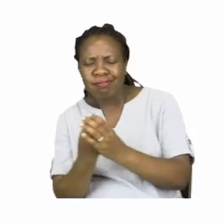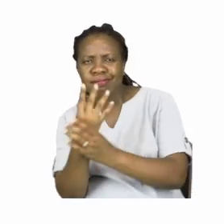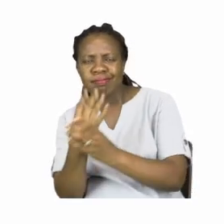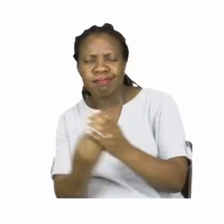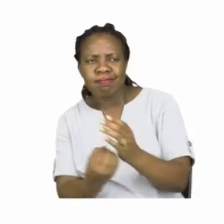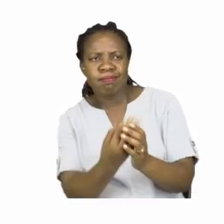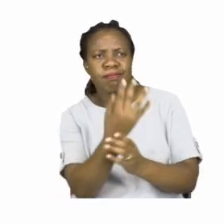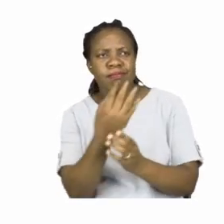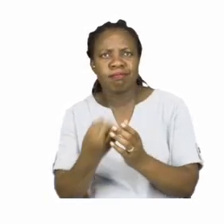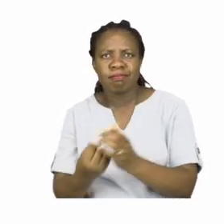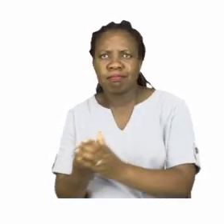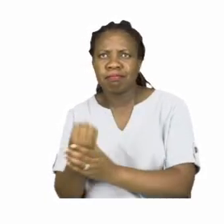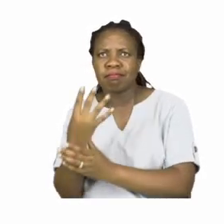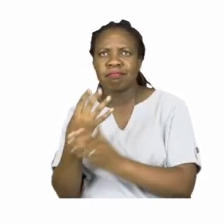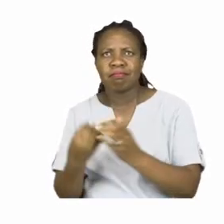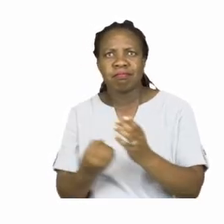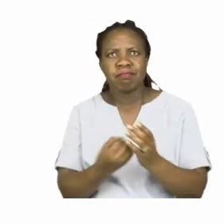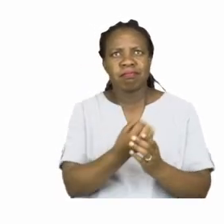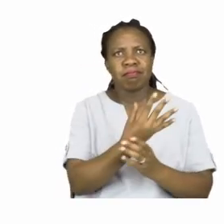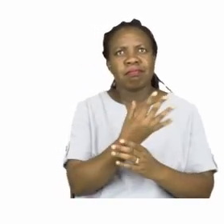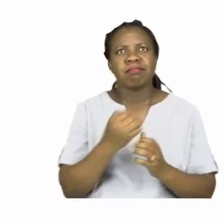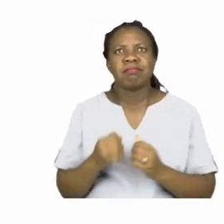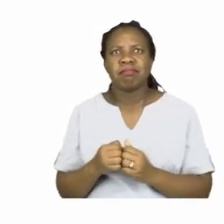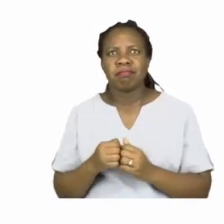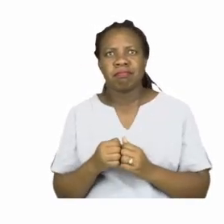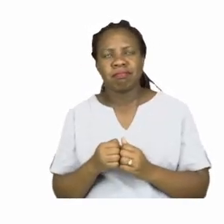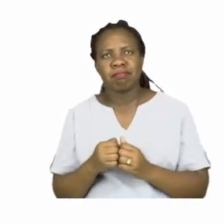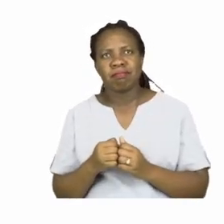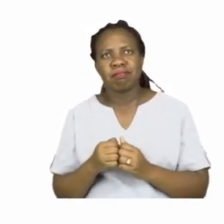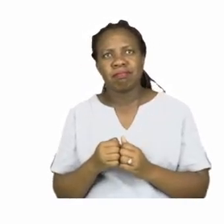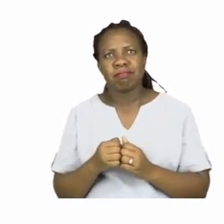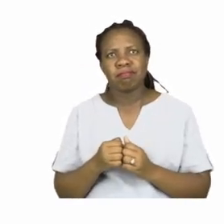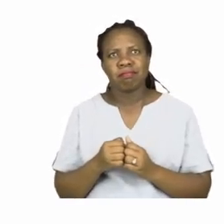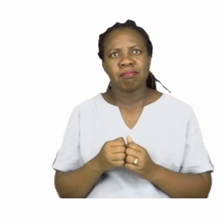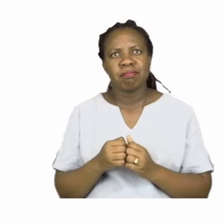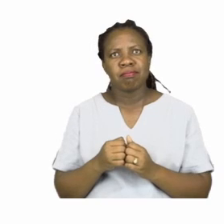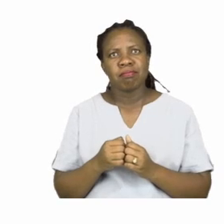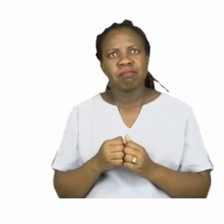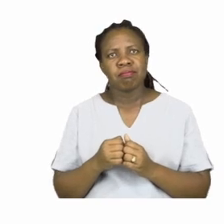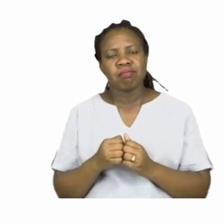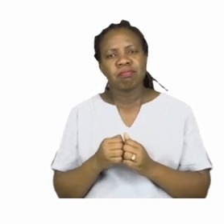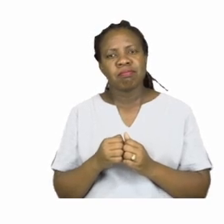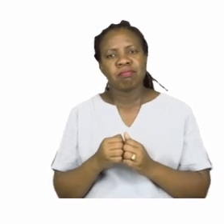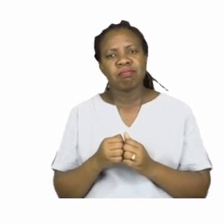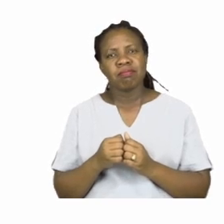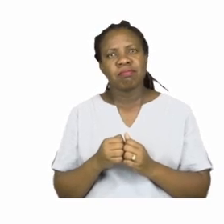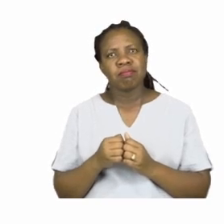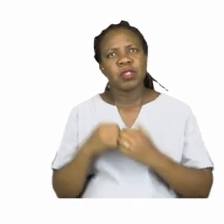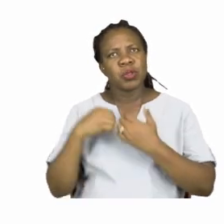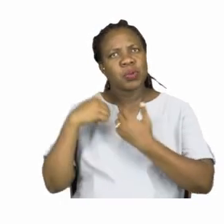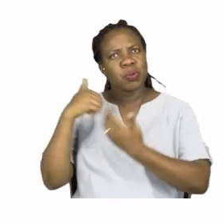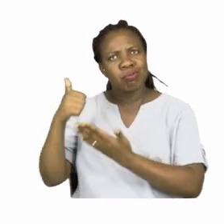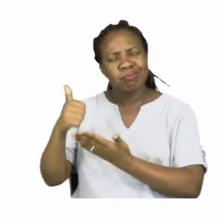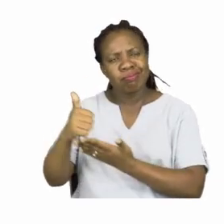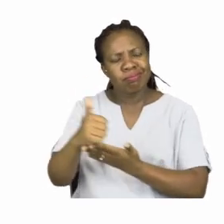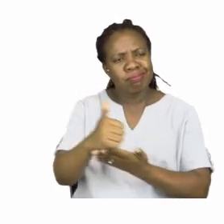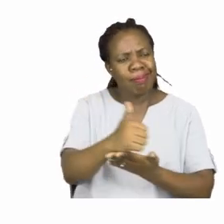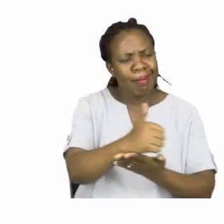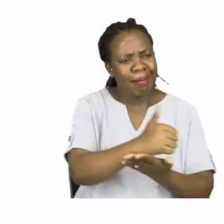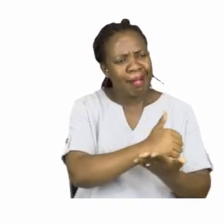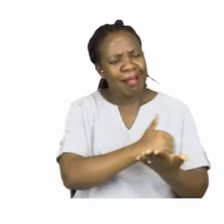worked hard to make it a beautiful and clean environment